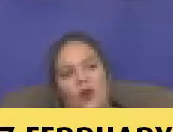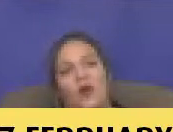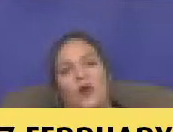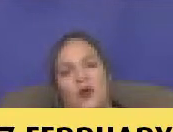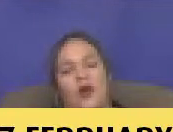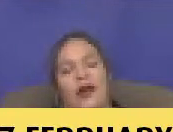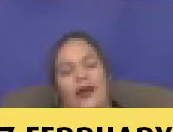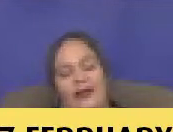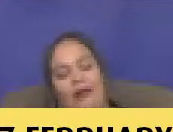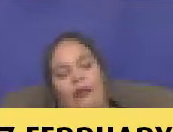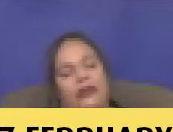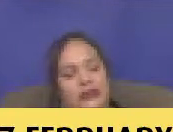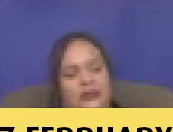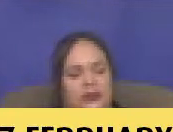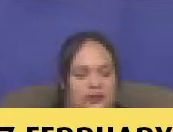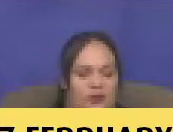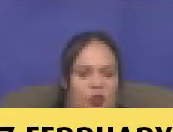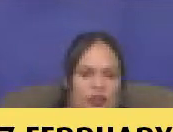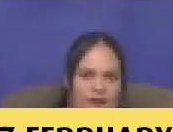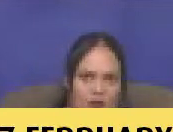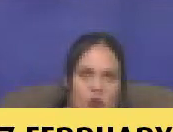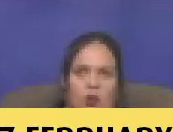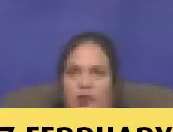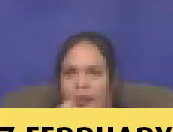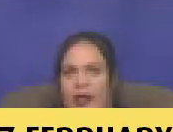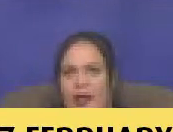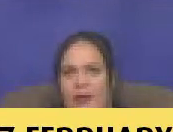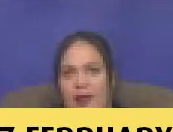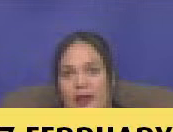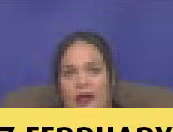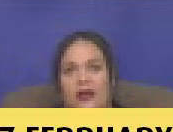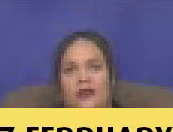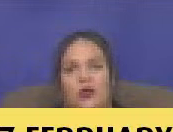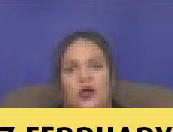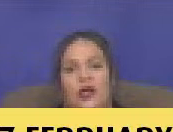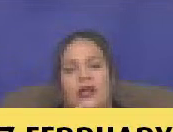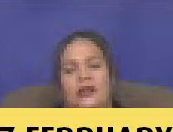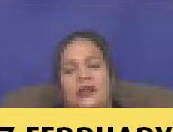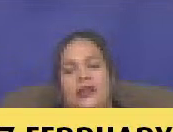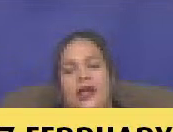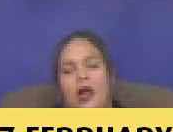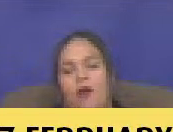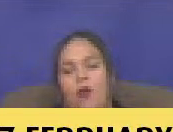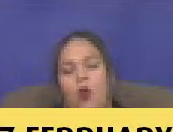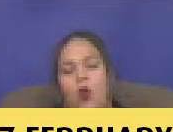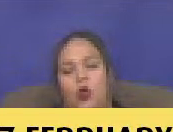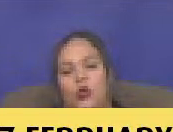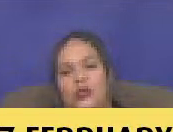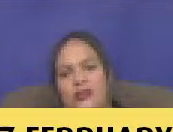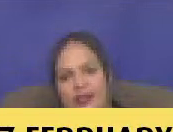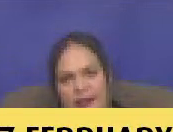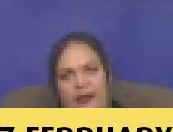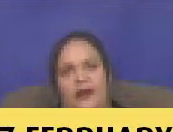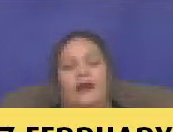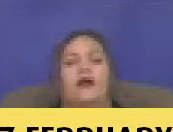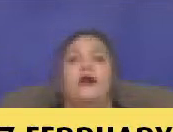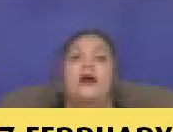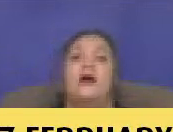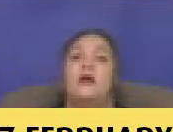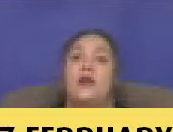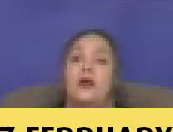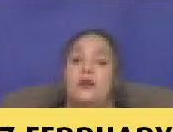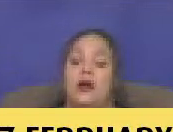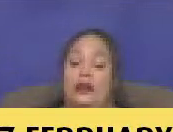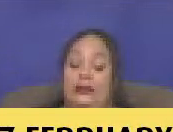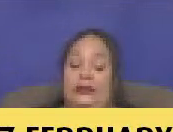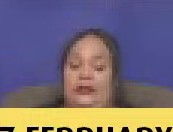our candidate. My name is Tiamo Sotetsi, a member of